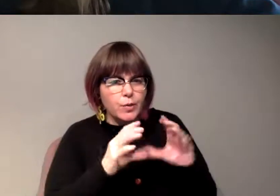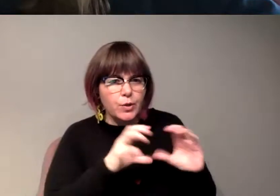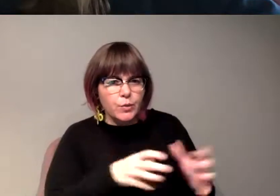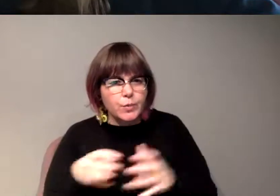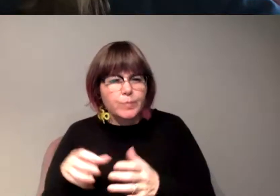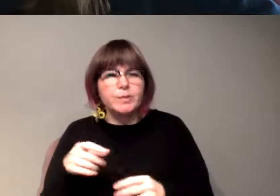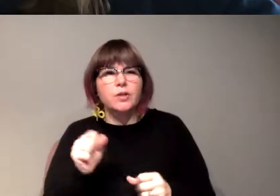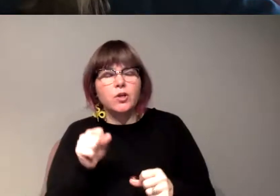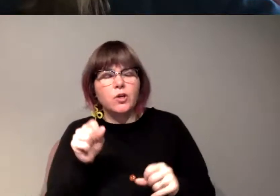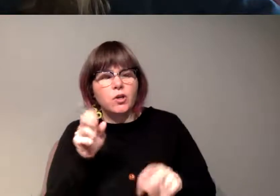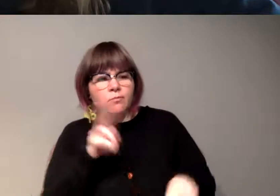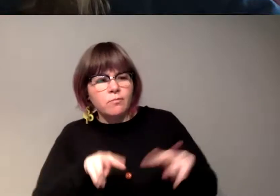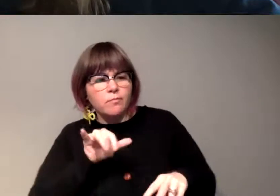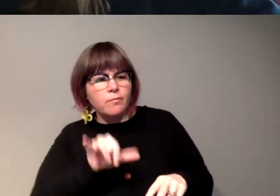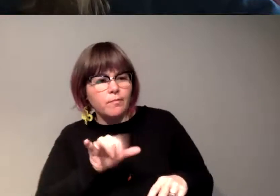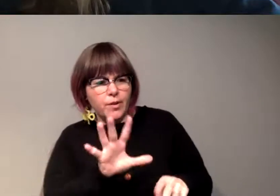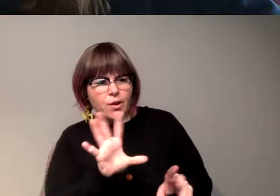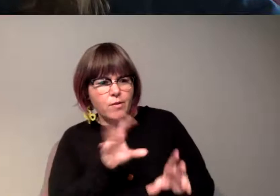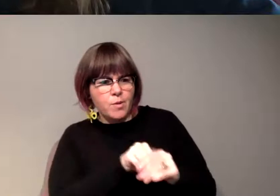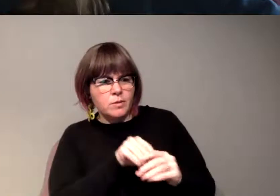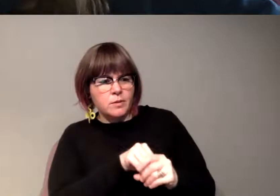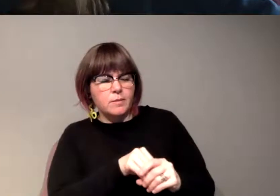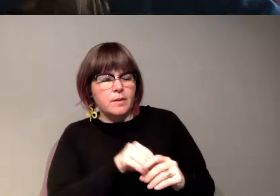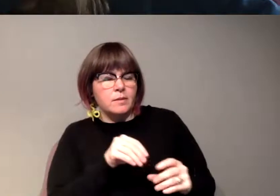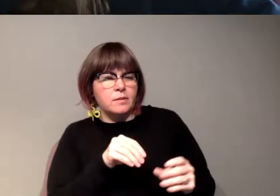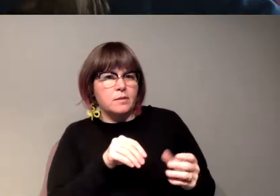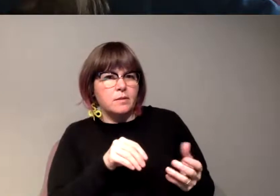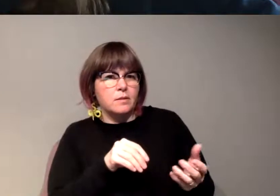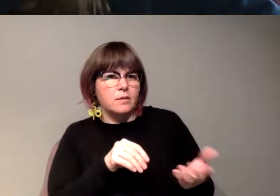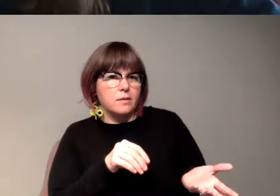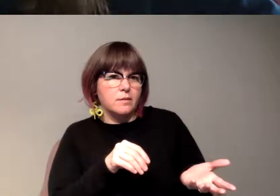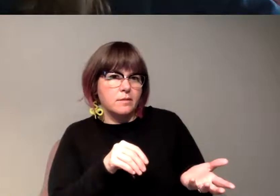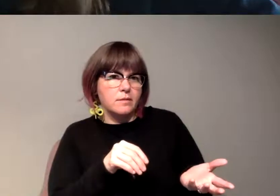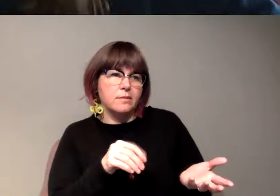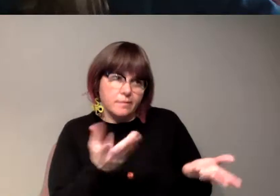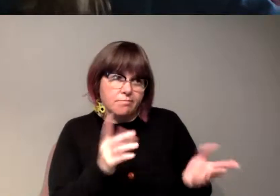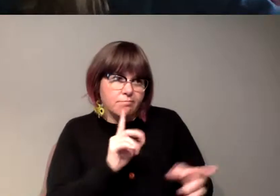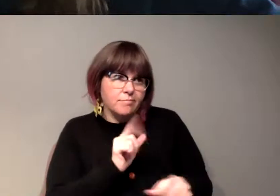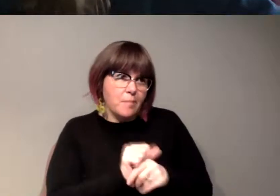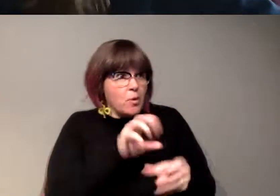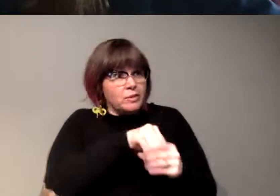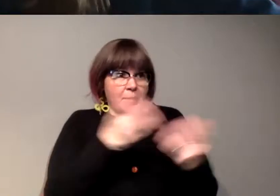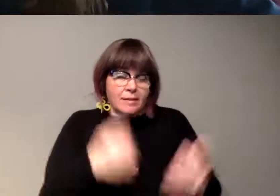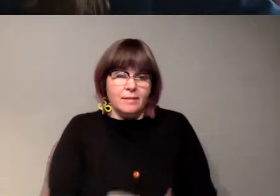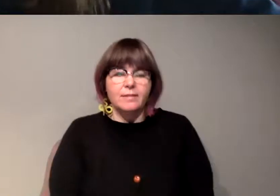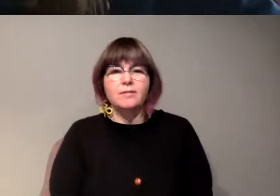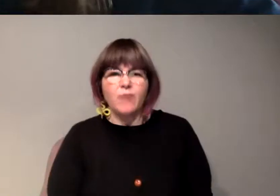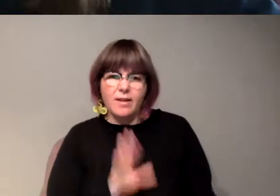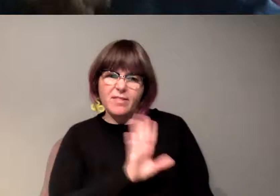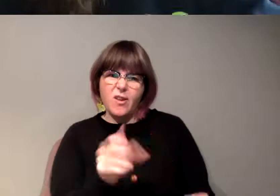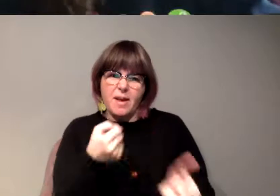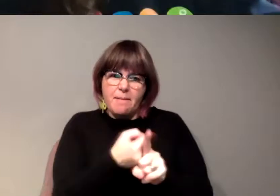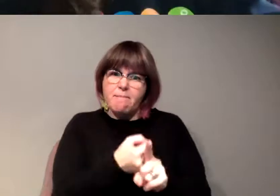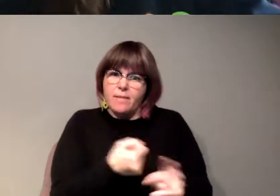they could see how their participants were participating. Right. The impact that they're having as a group.